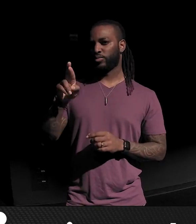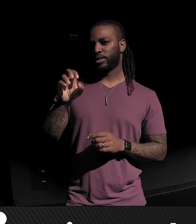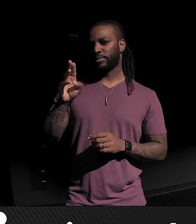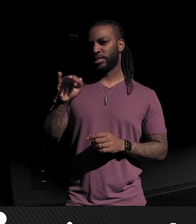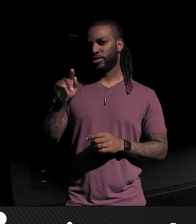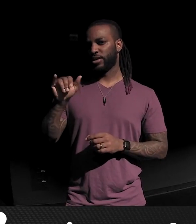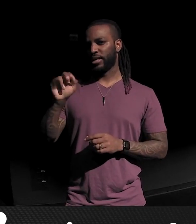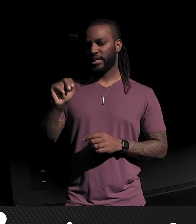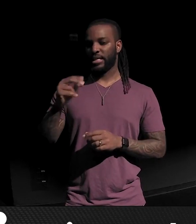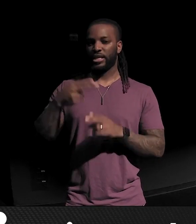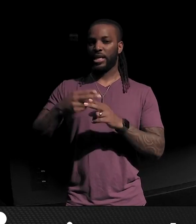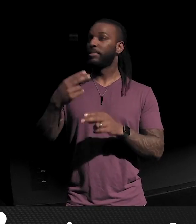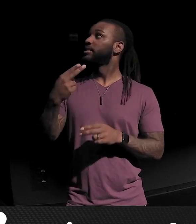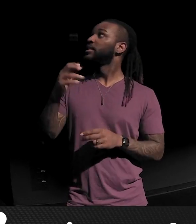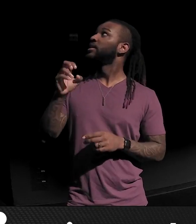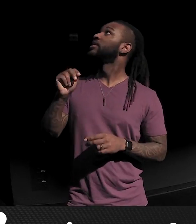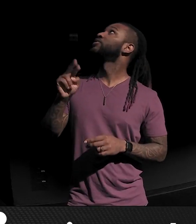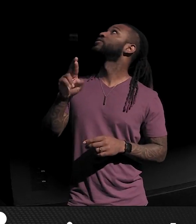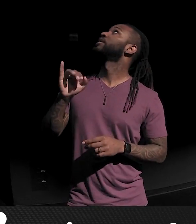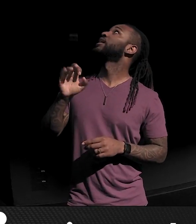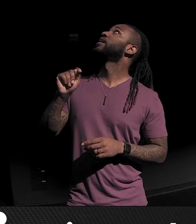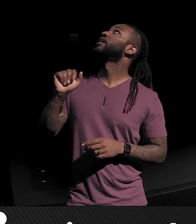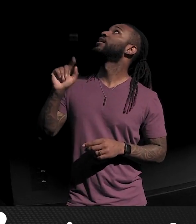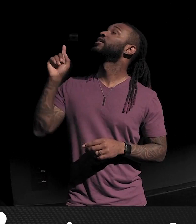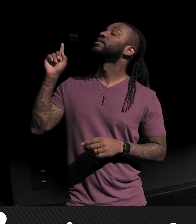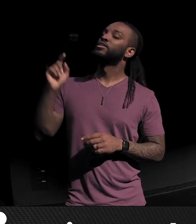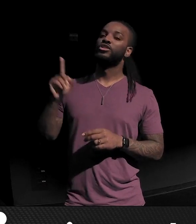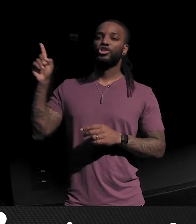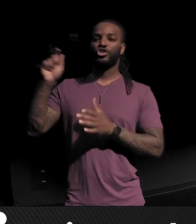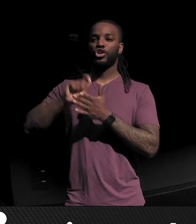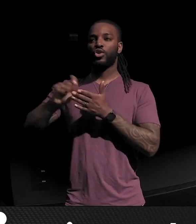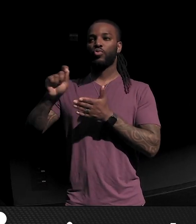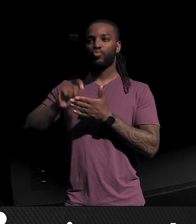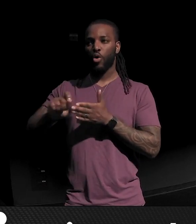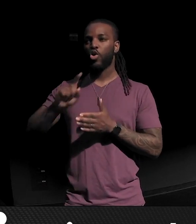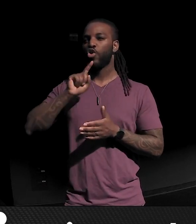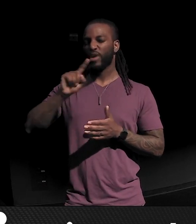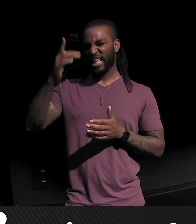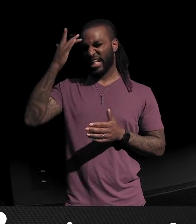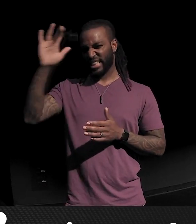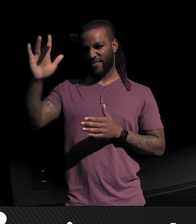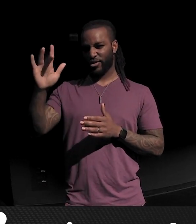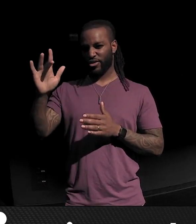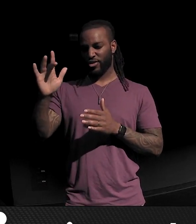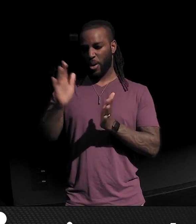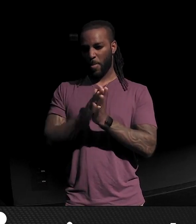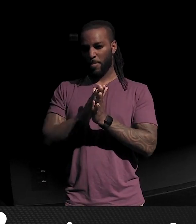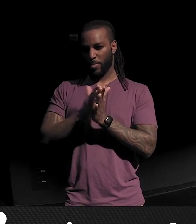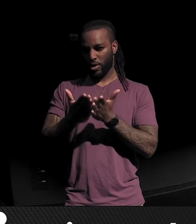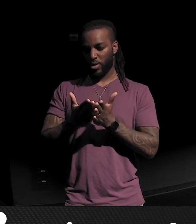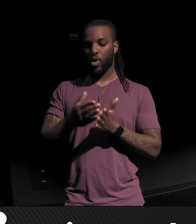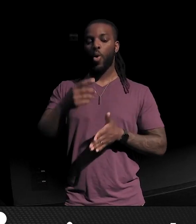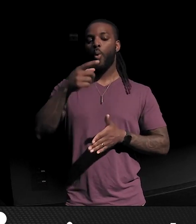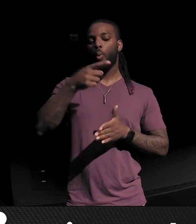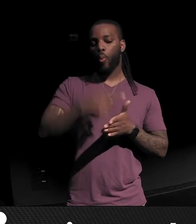Henrietta Mears. And Henrietta Mears wrote the really cleverly titled book, What the Bible is